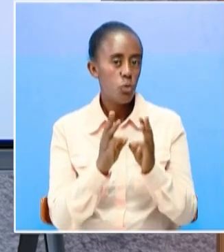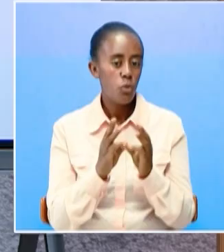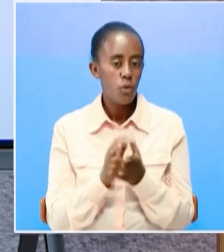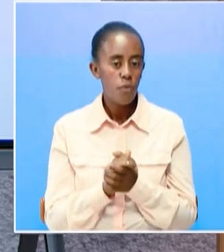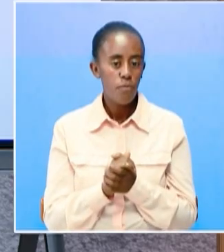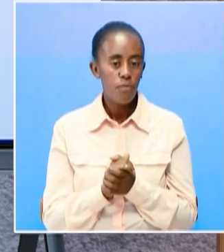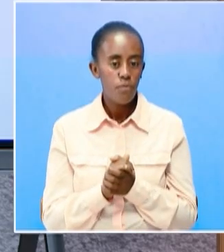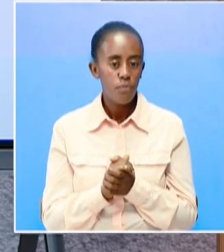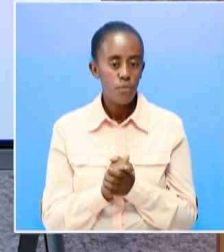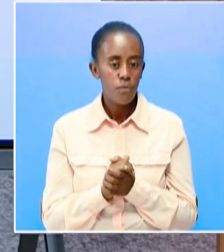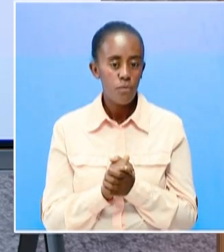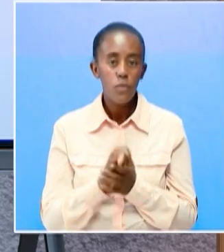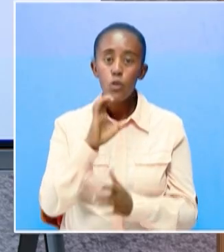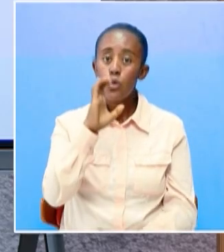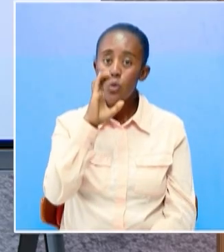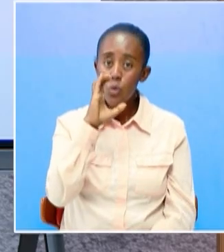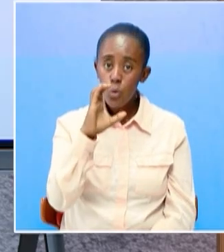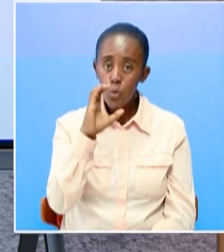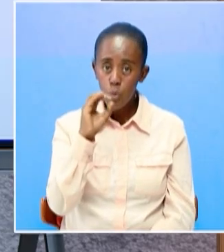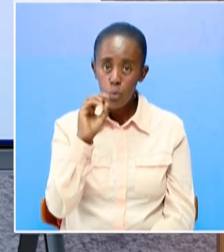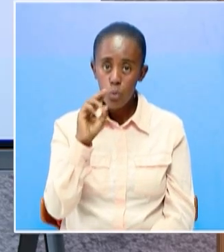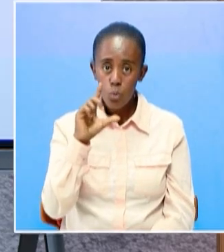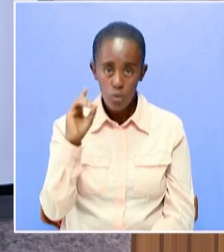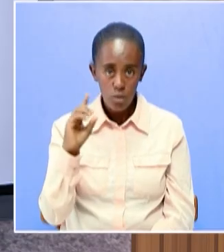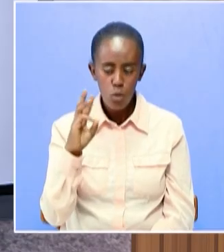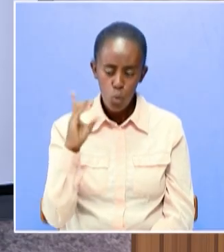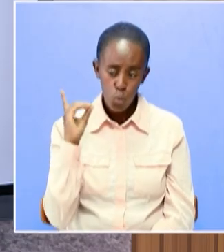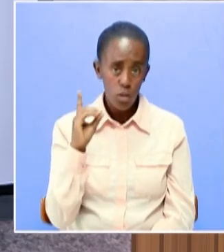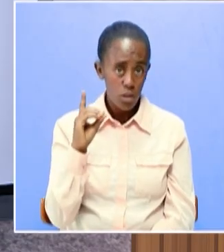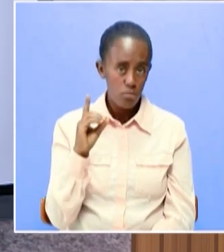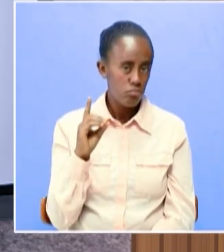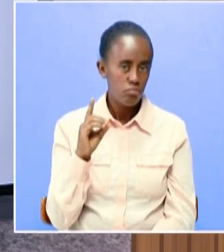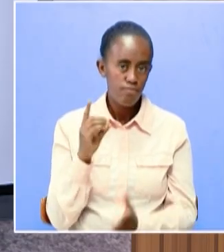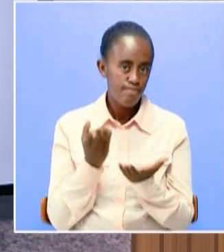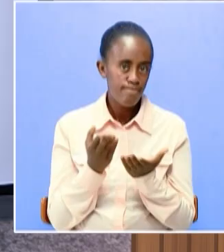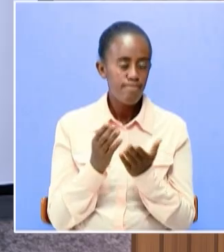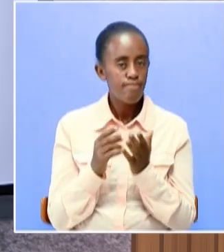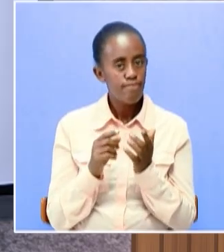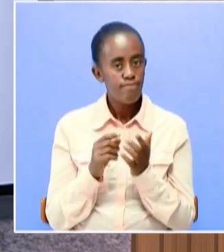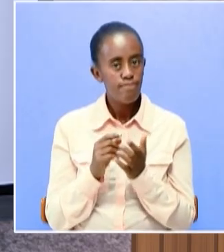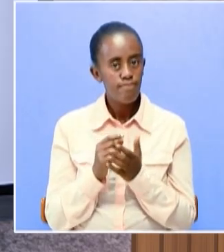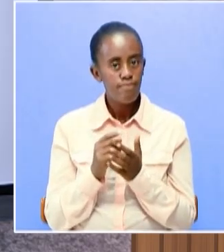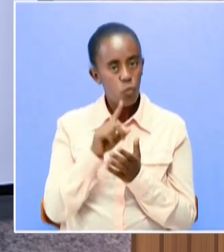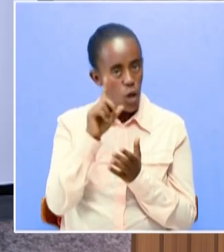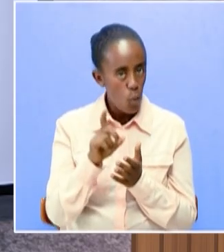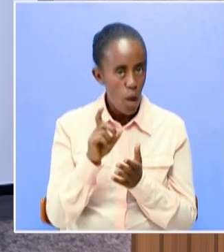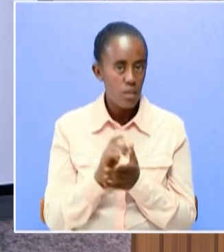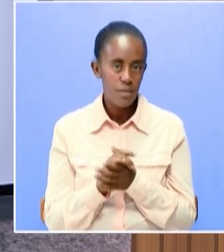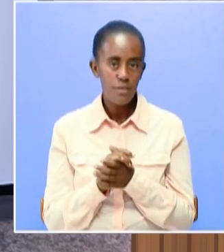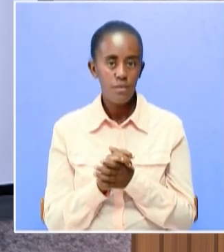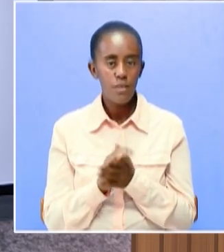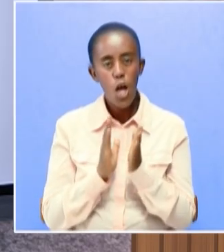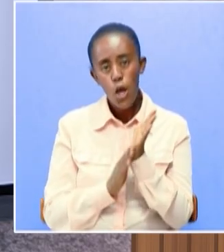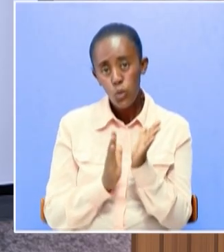even. The word could is used to ask or for request. Excuse me.